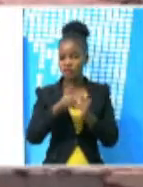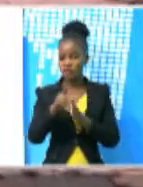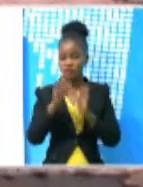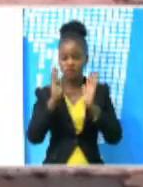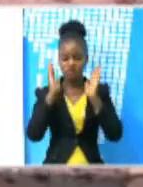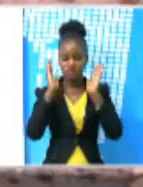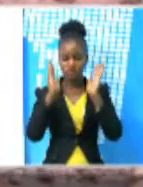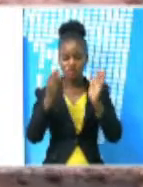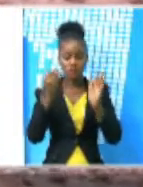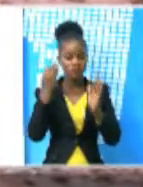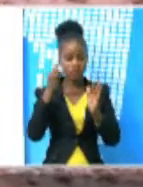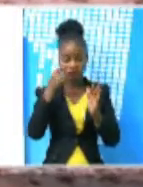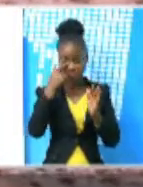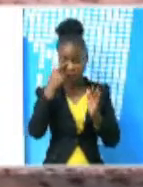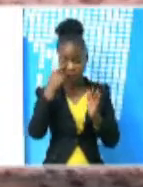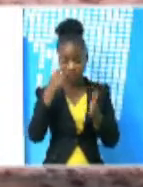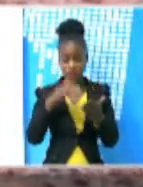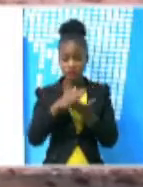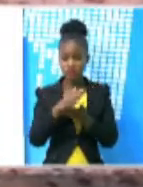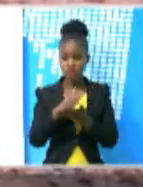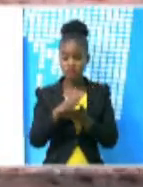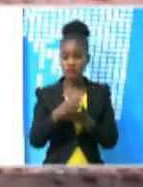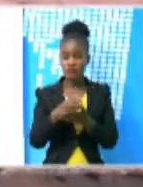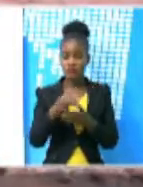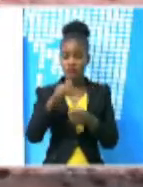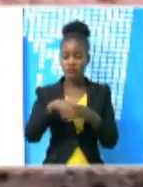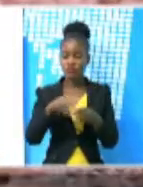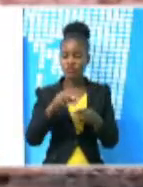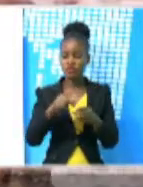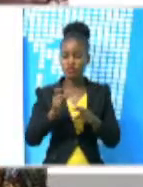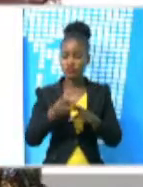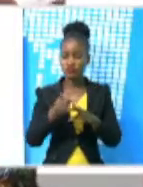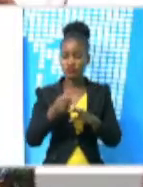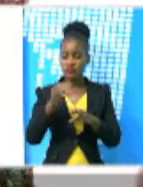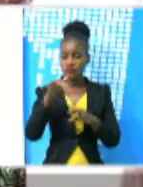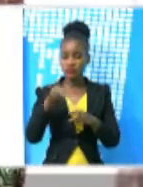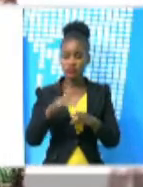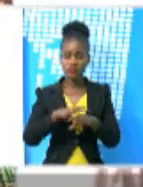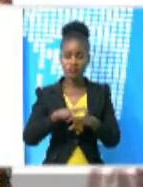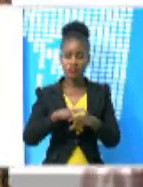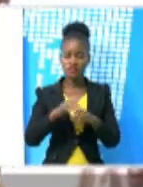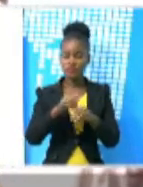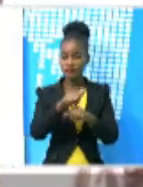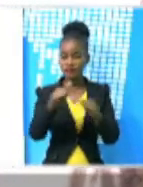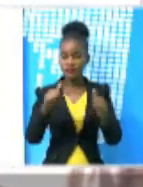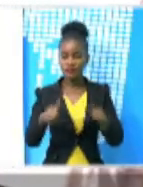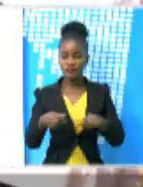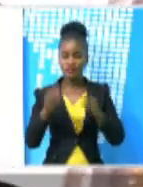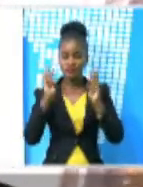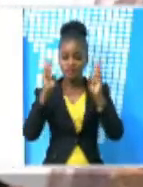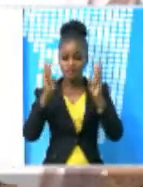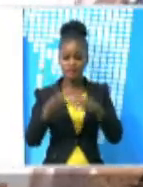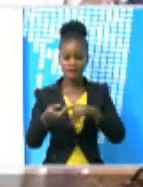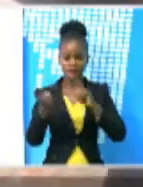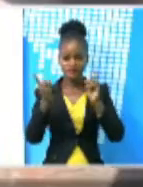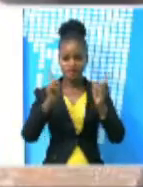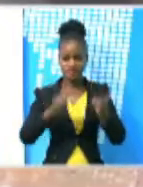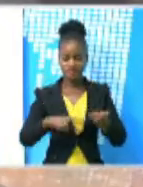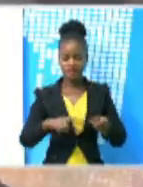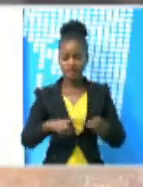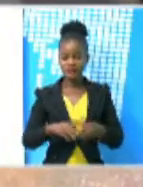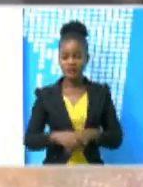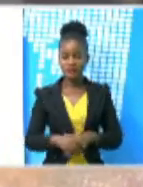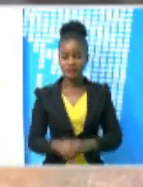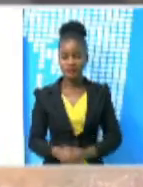Program. If this loan is approved, roads in Wakiso, Mpeji, Mukono, Kira, among others, will be worked on.